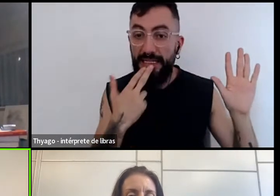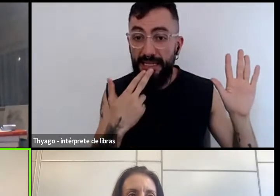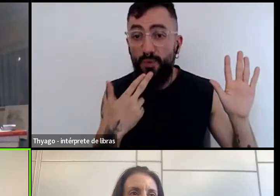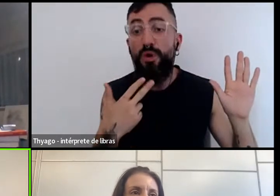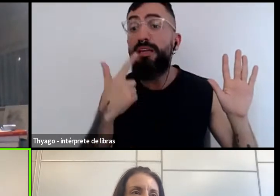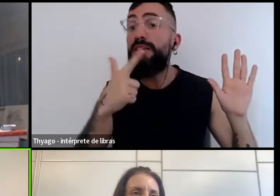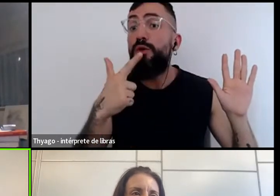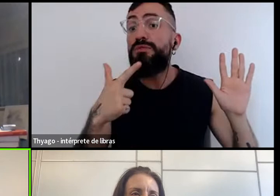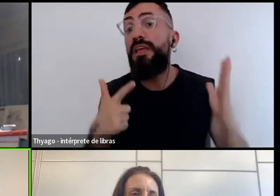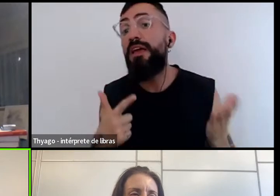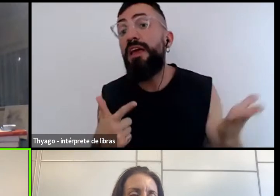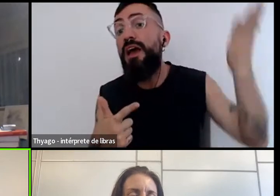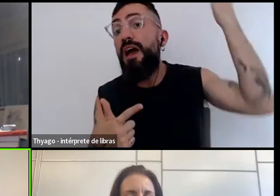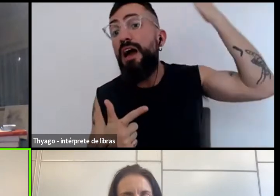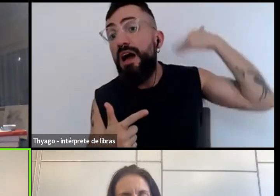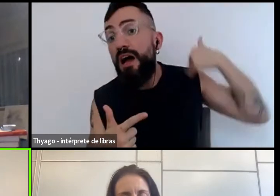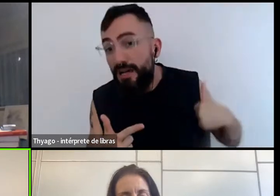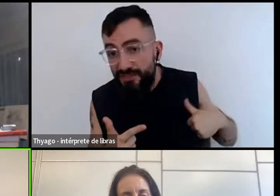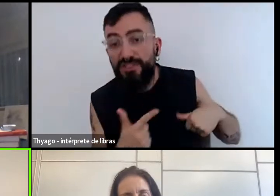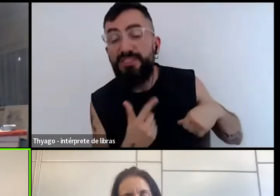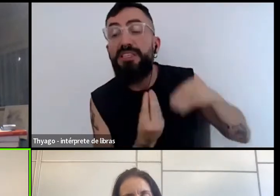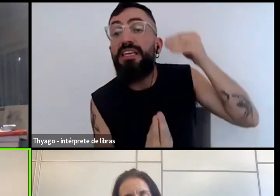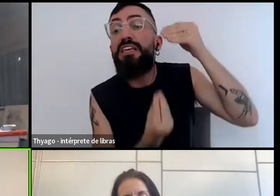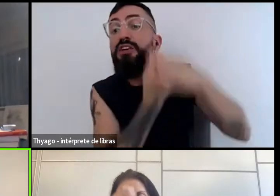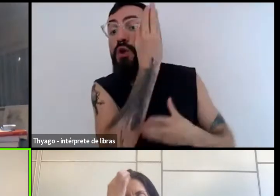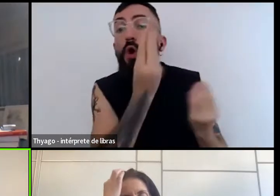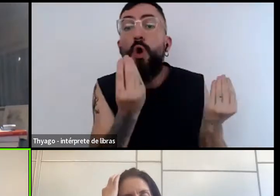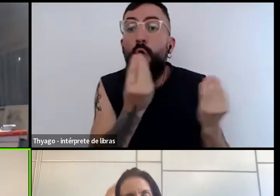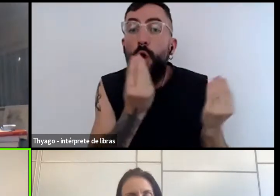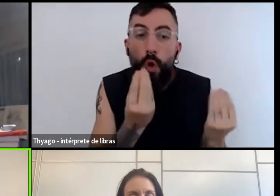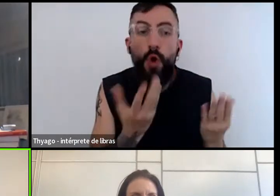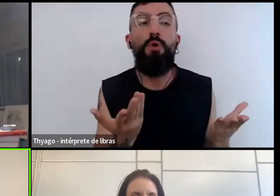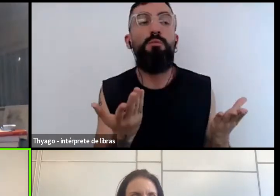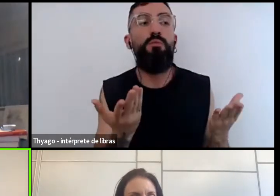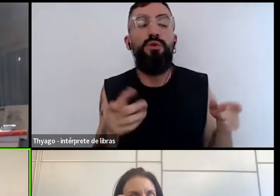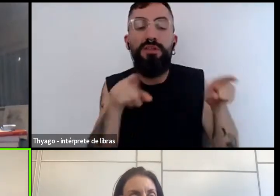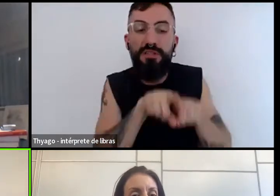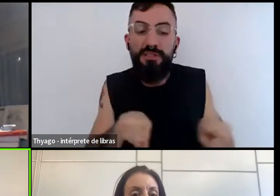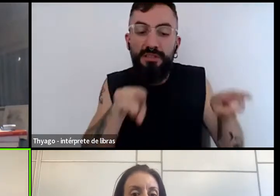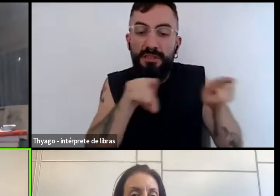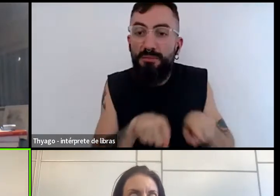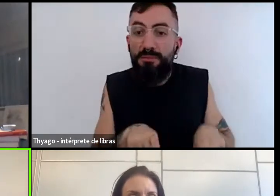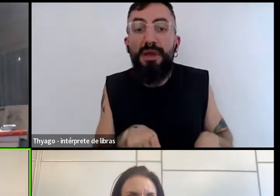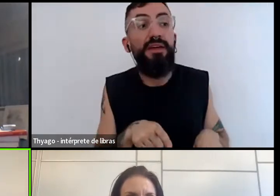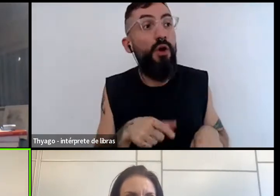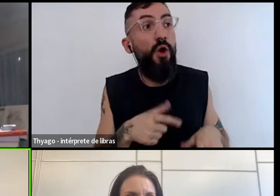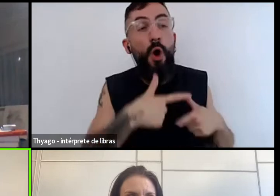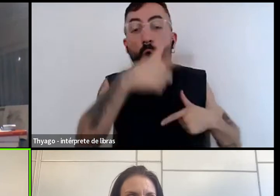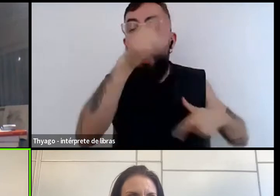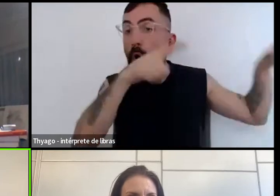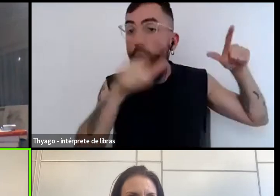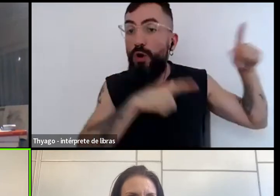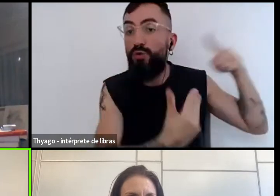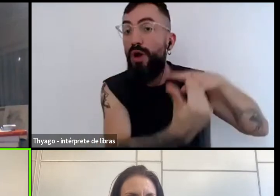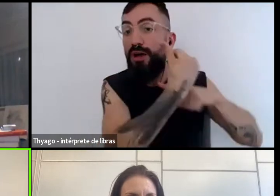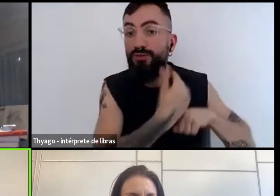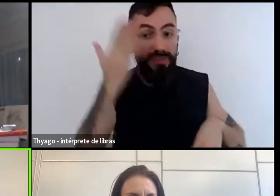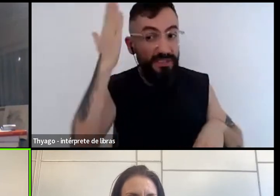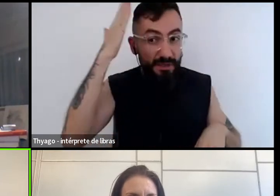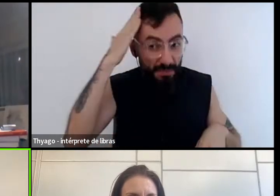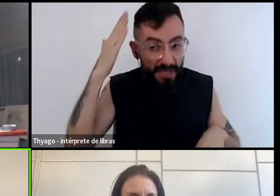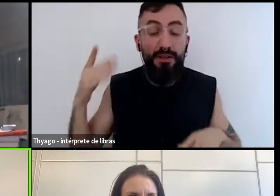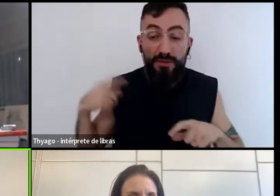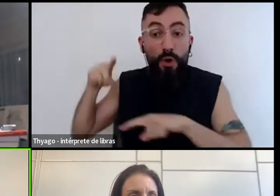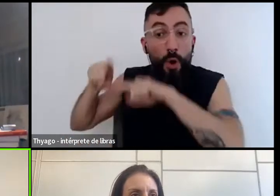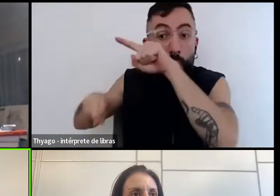records that we can consult, so we can have a more objective idea of how the